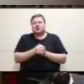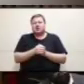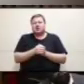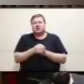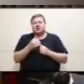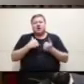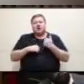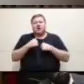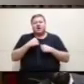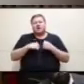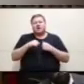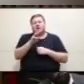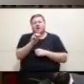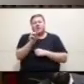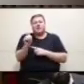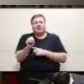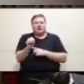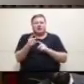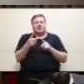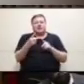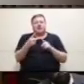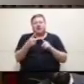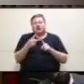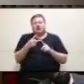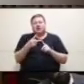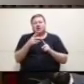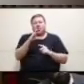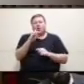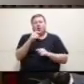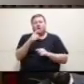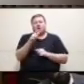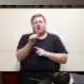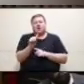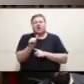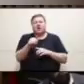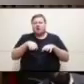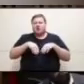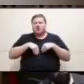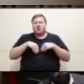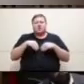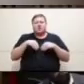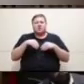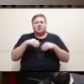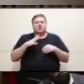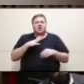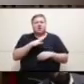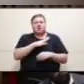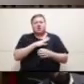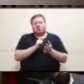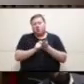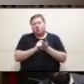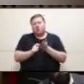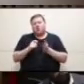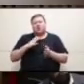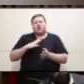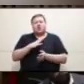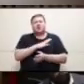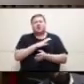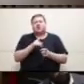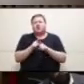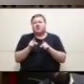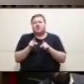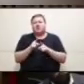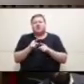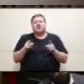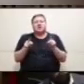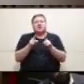acting which was seconded from Cogta, and it was adopted by council, and it was noted by council. And on the same day